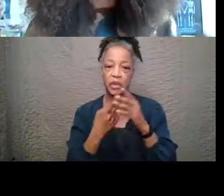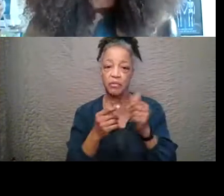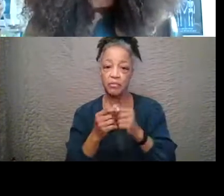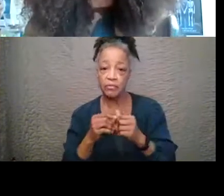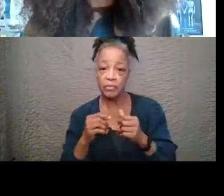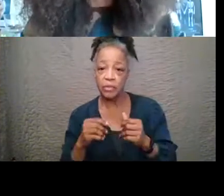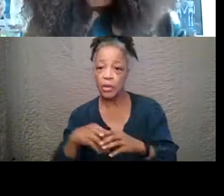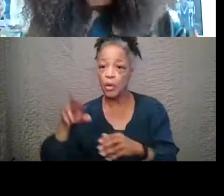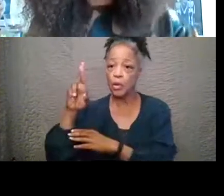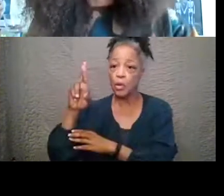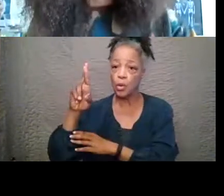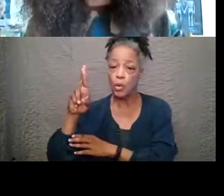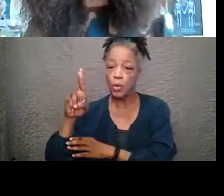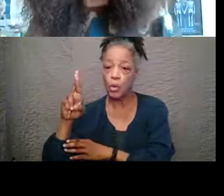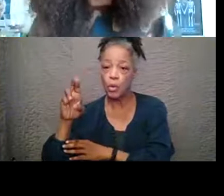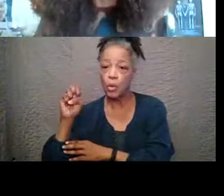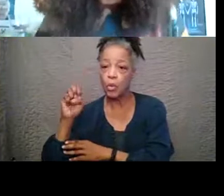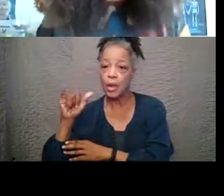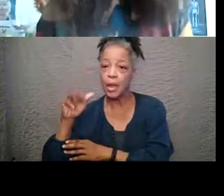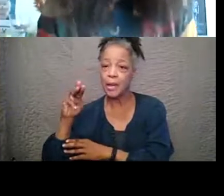This is Rima. Goodness.